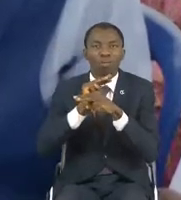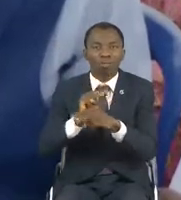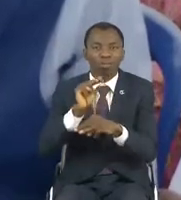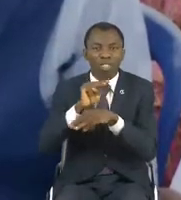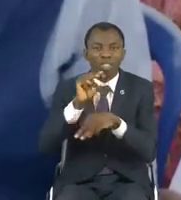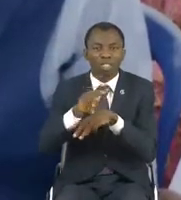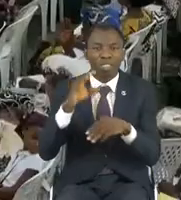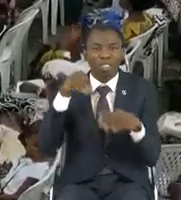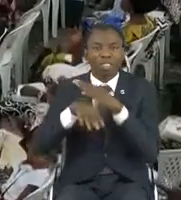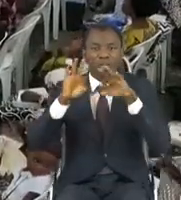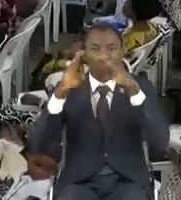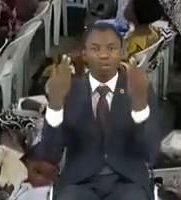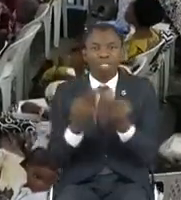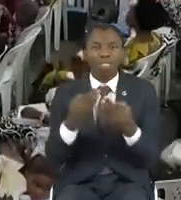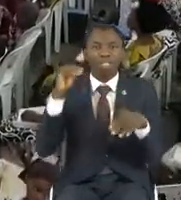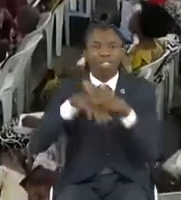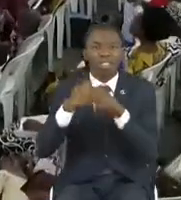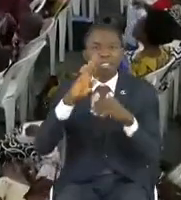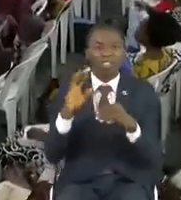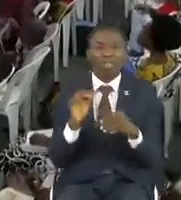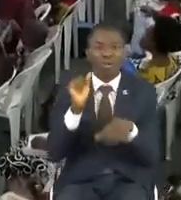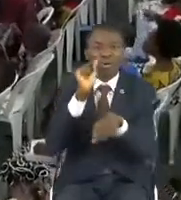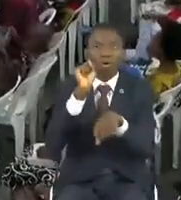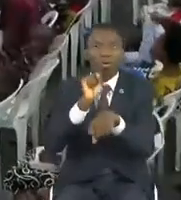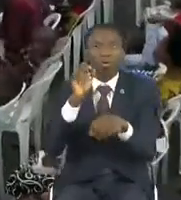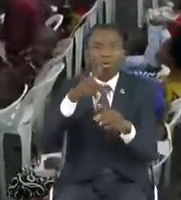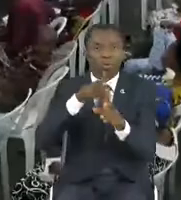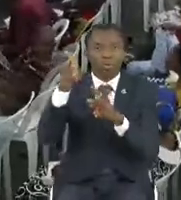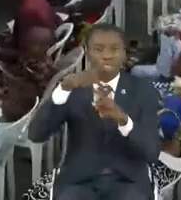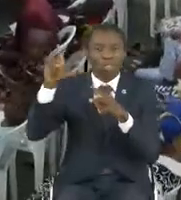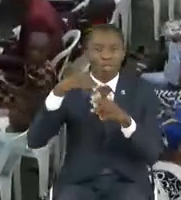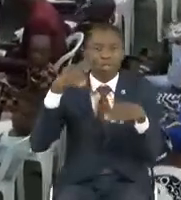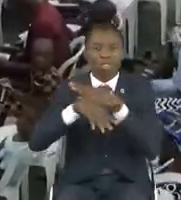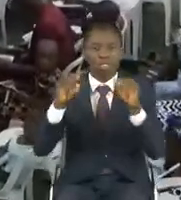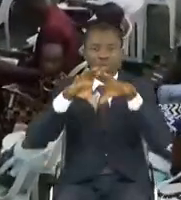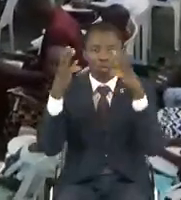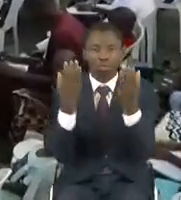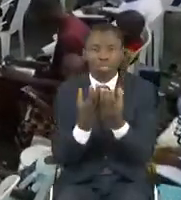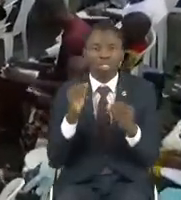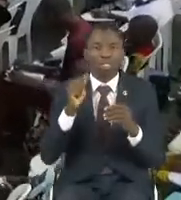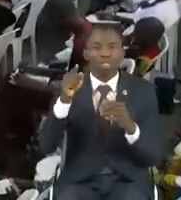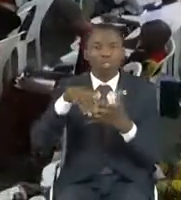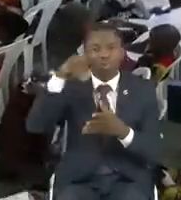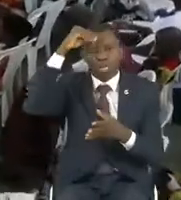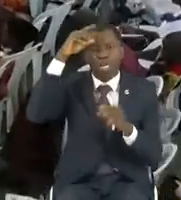family, in your profession, in your community, you learn so as to be